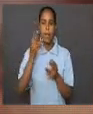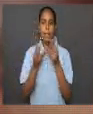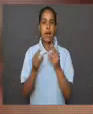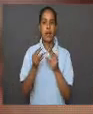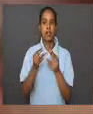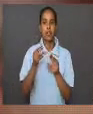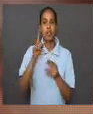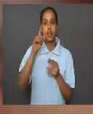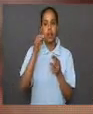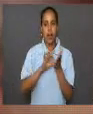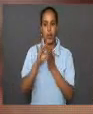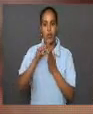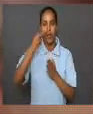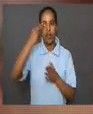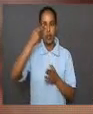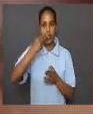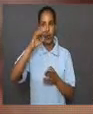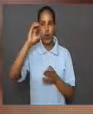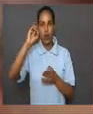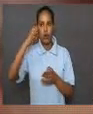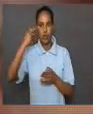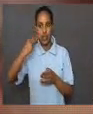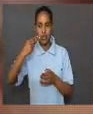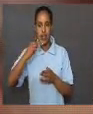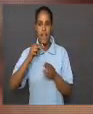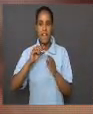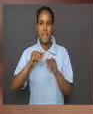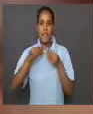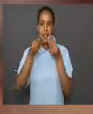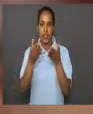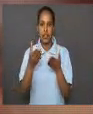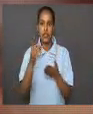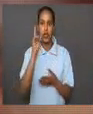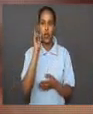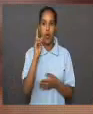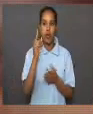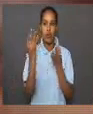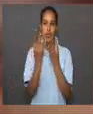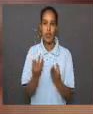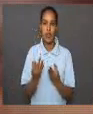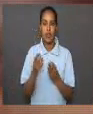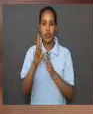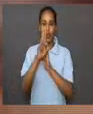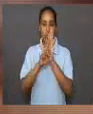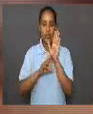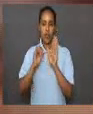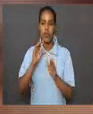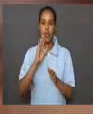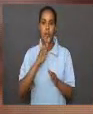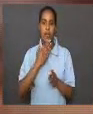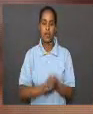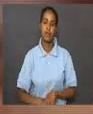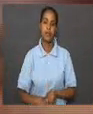number of hydroxide ions furnished by 1 formula unit of a